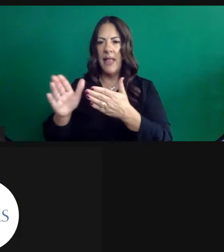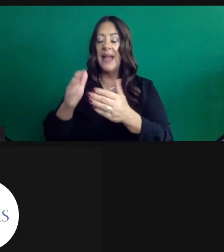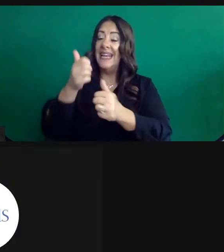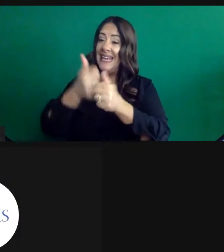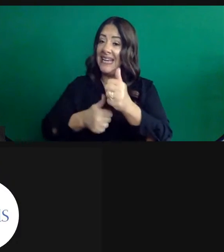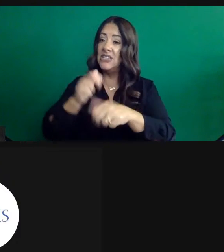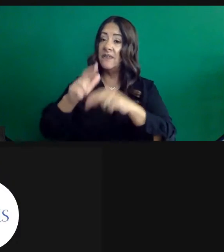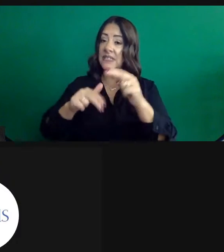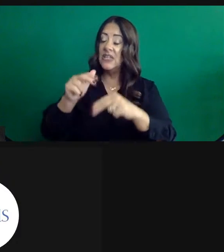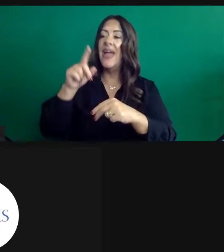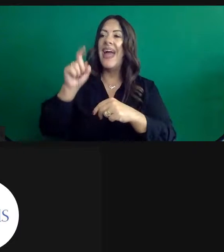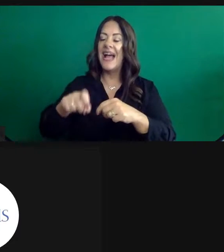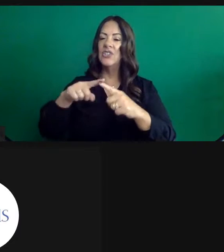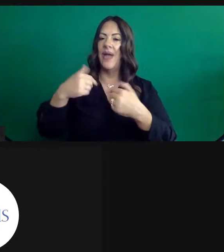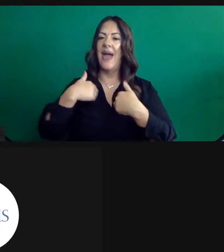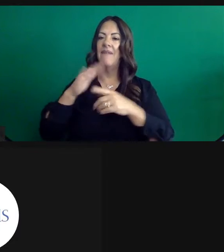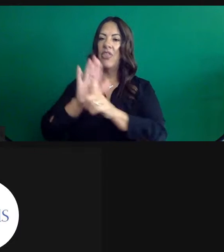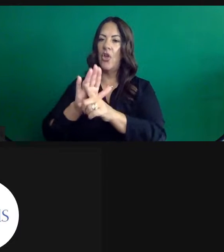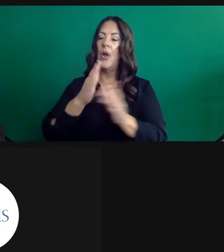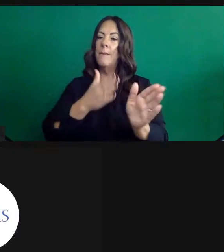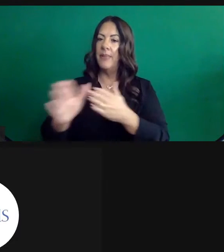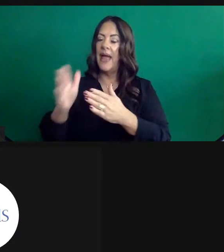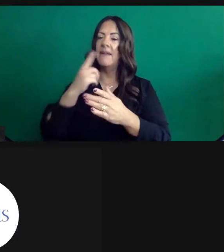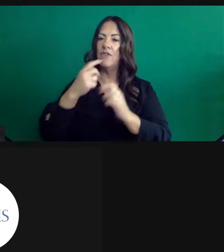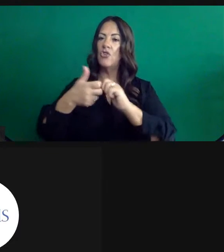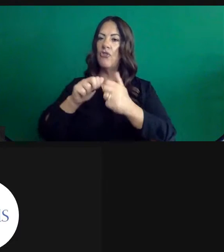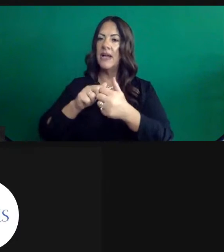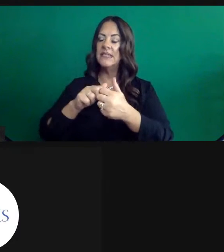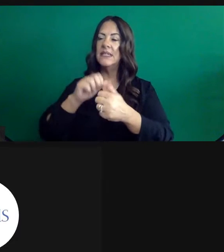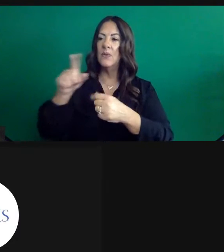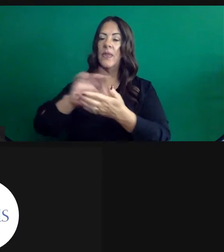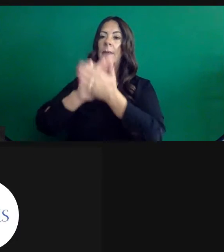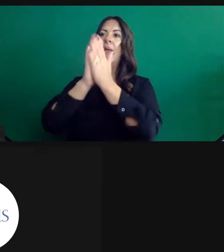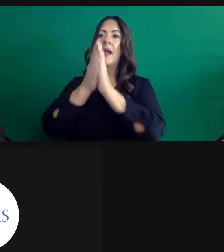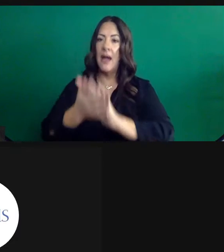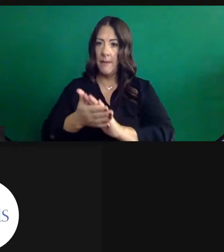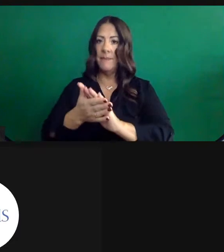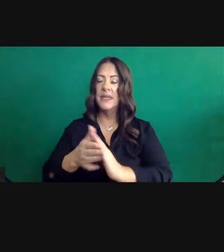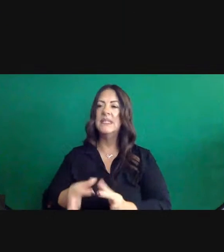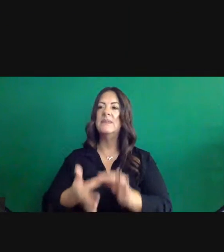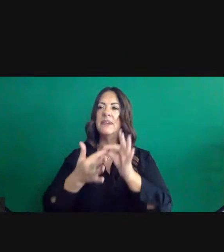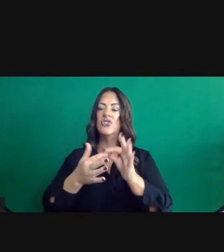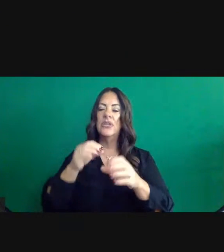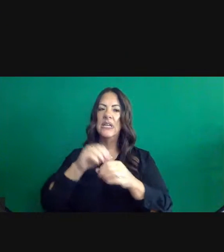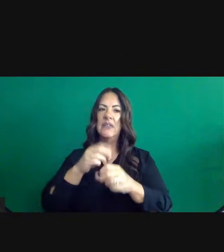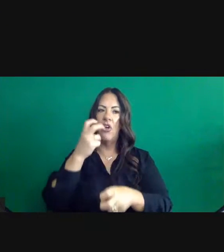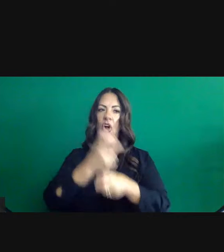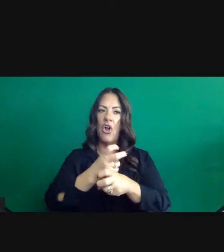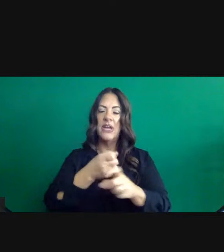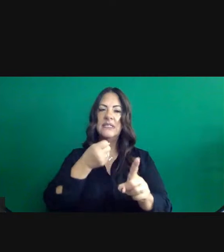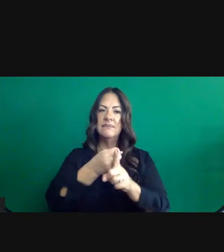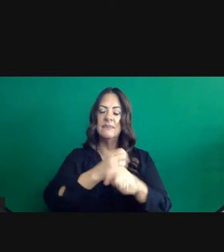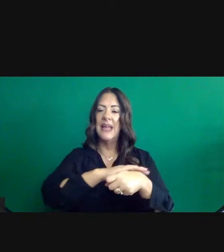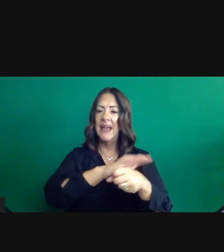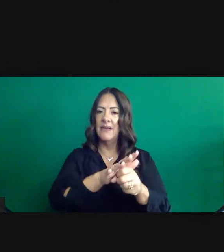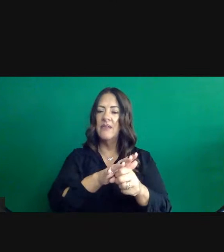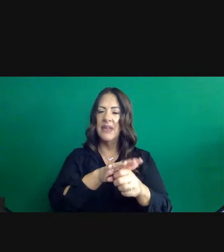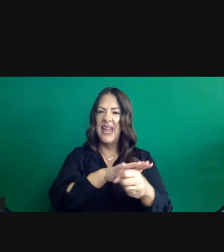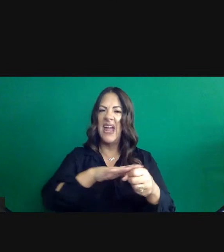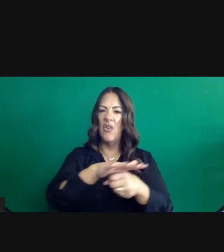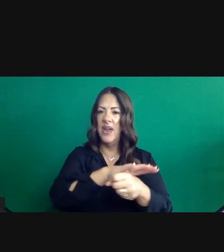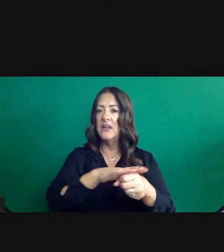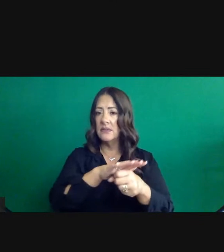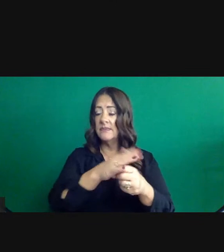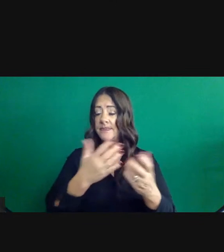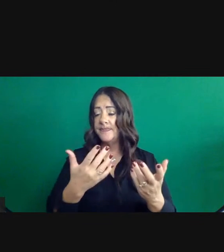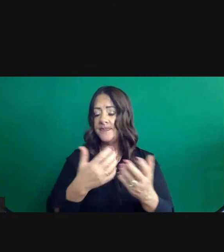but out of crisis care and contingency care in some of our hardest hit communities. So I know